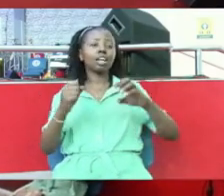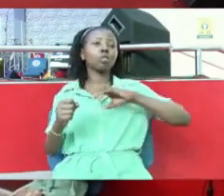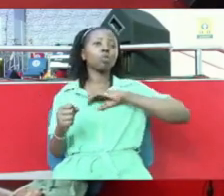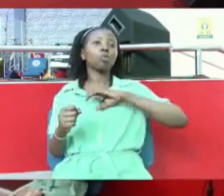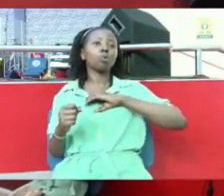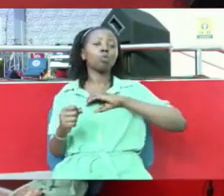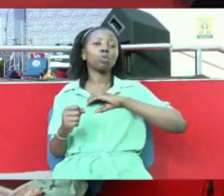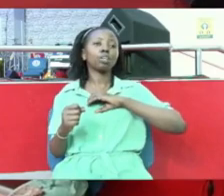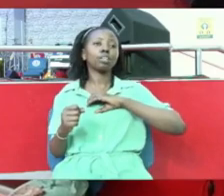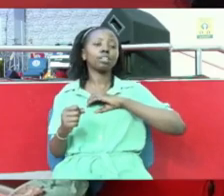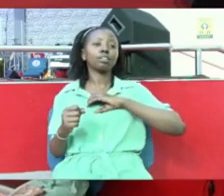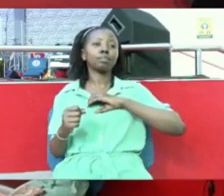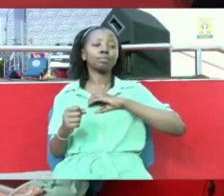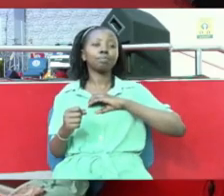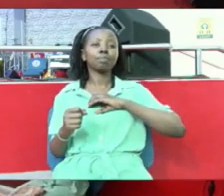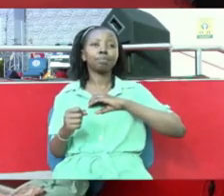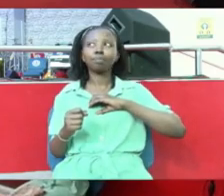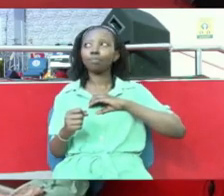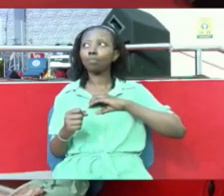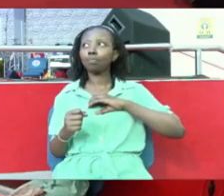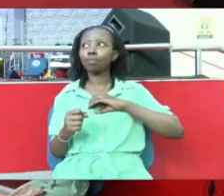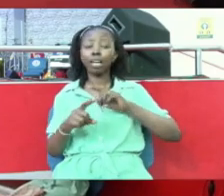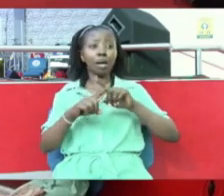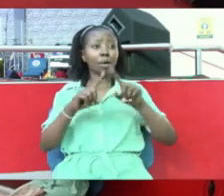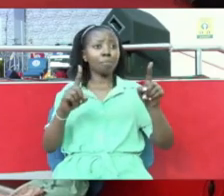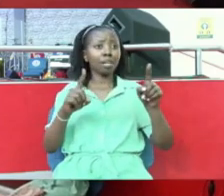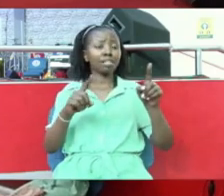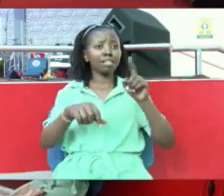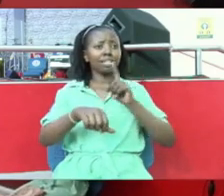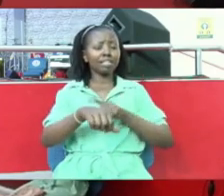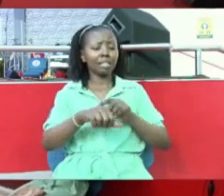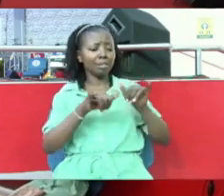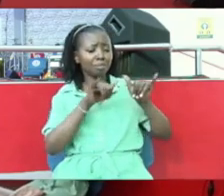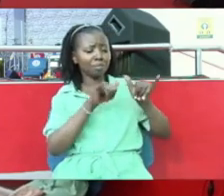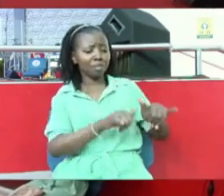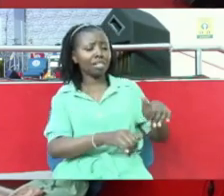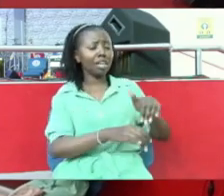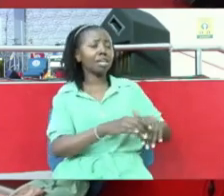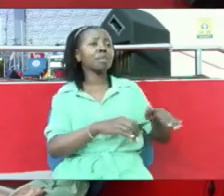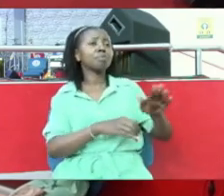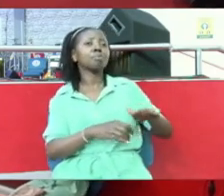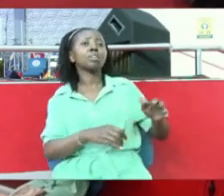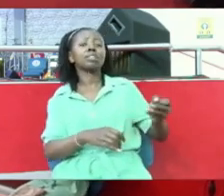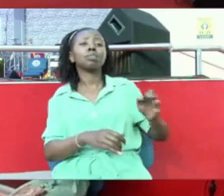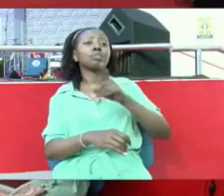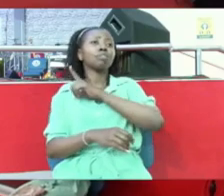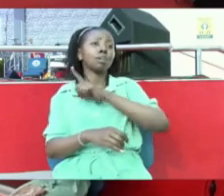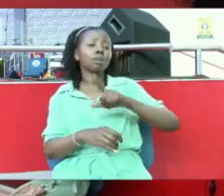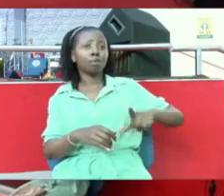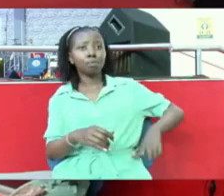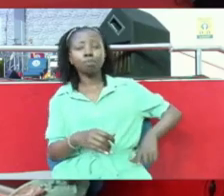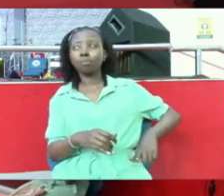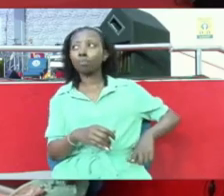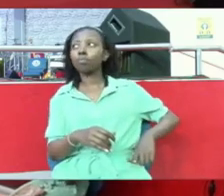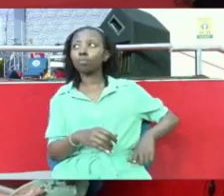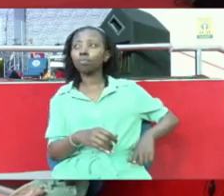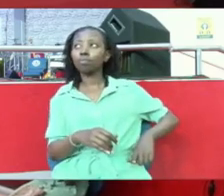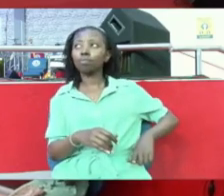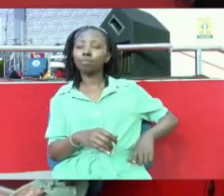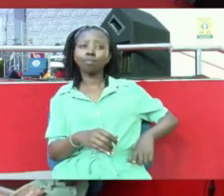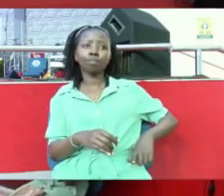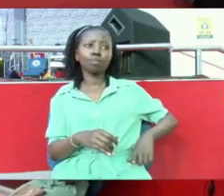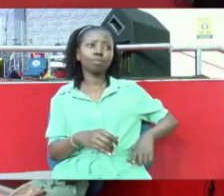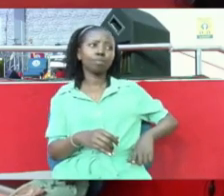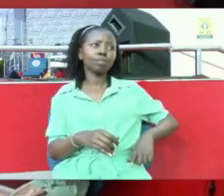But when we are lingering in the presence of God, what we